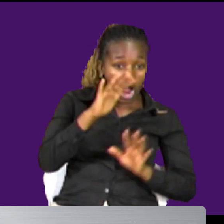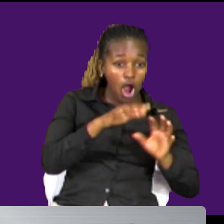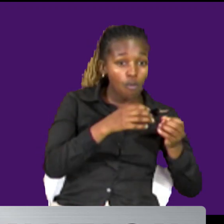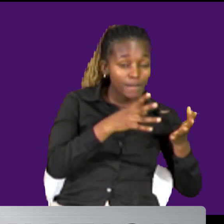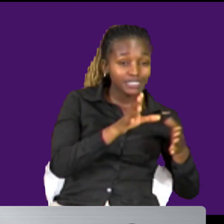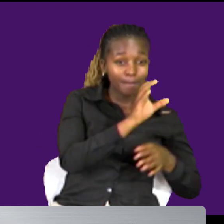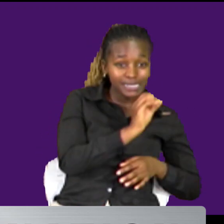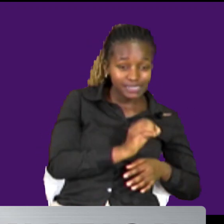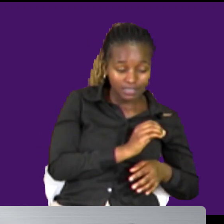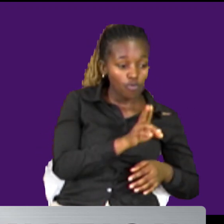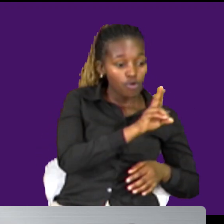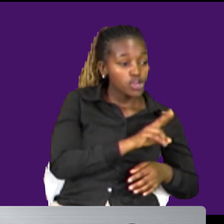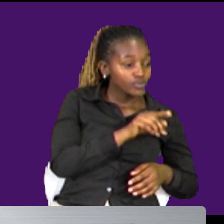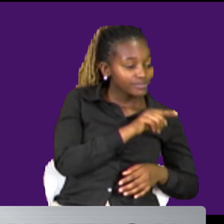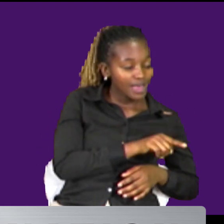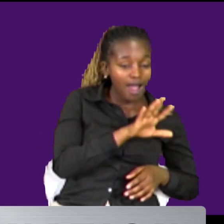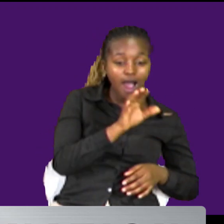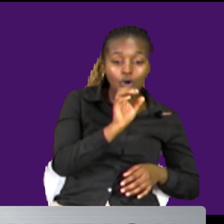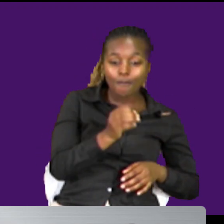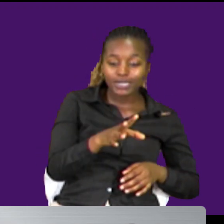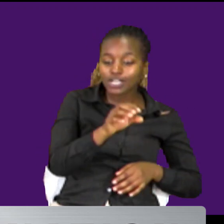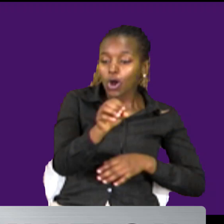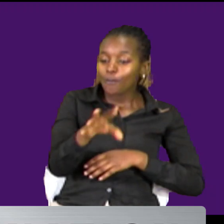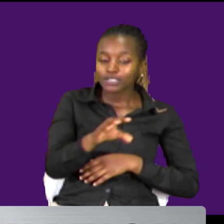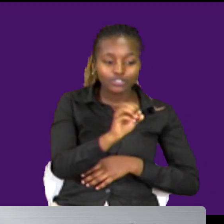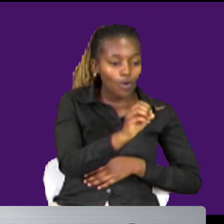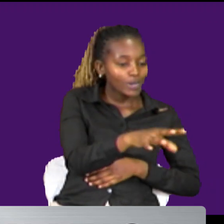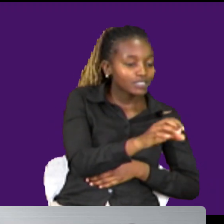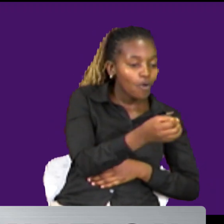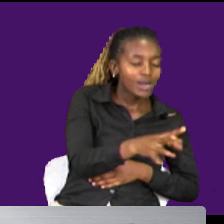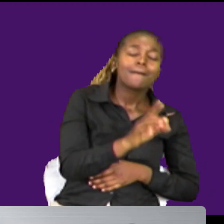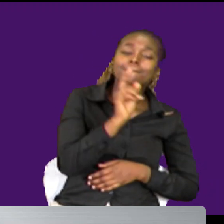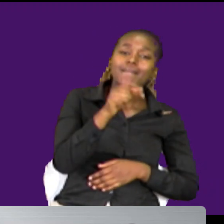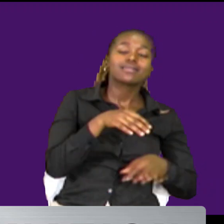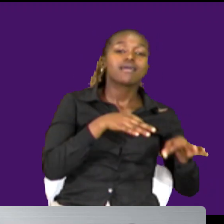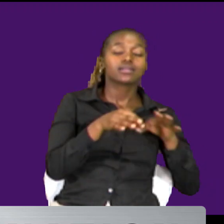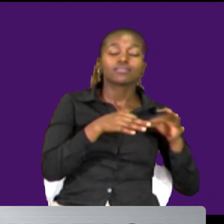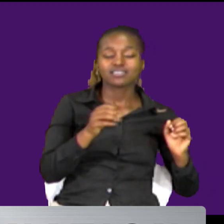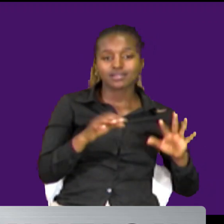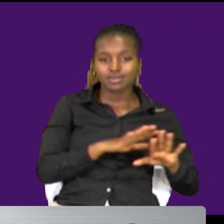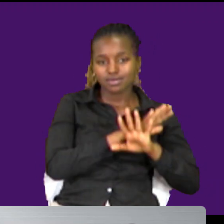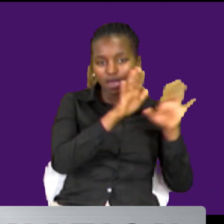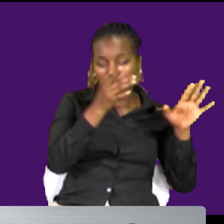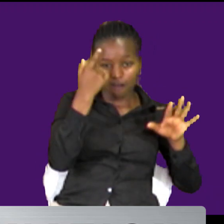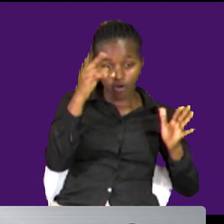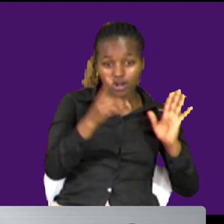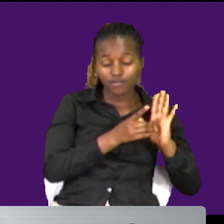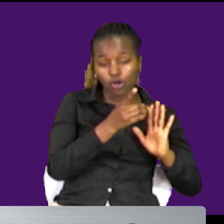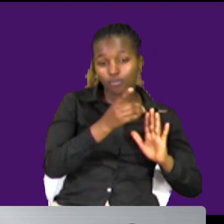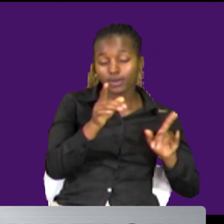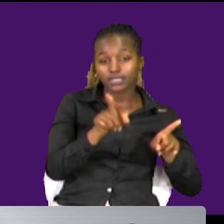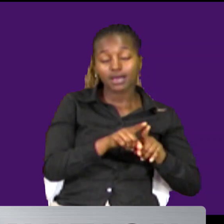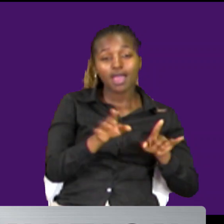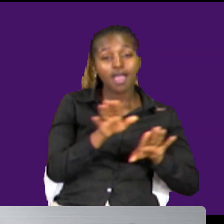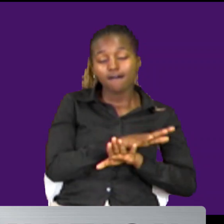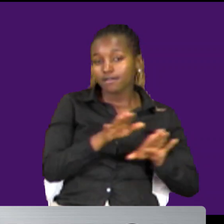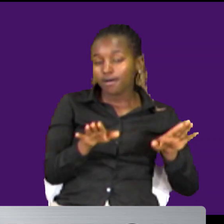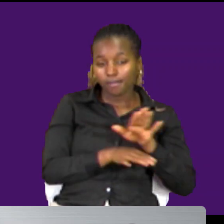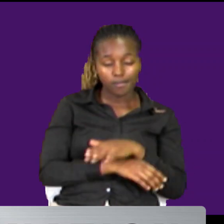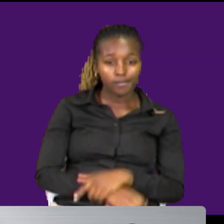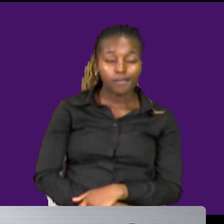recurrent and what percentage should go to capital or development. But leave that alone as it is, my